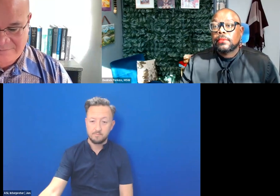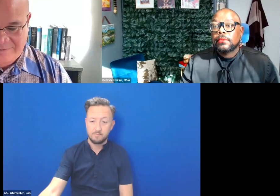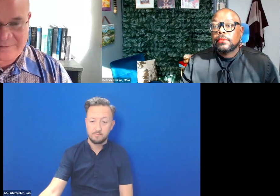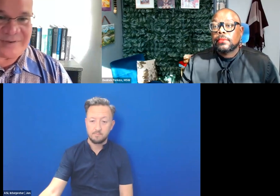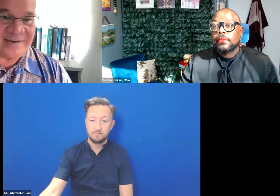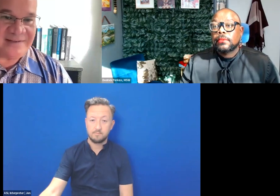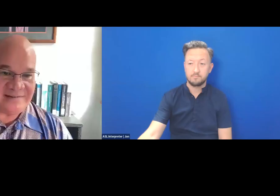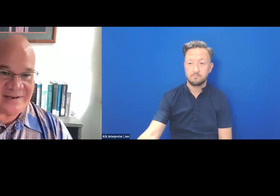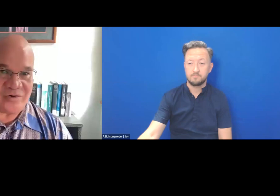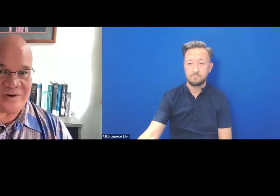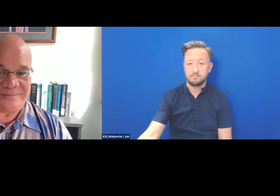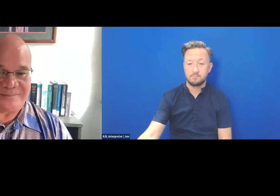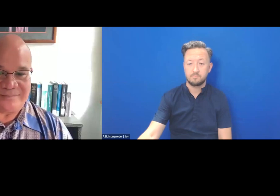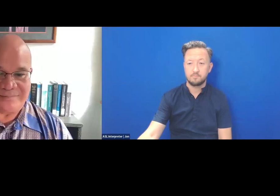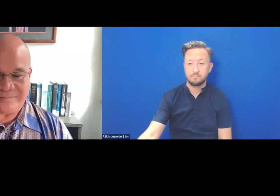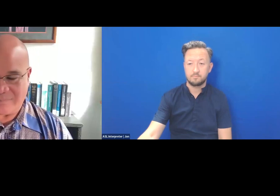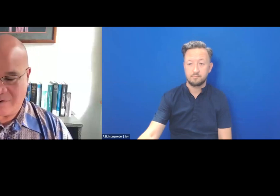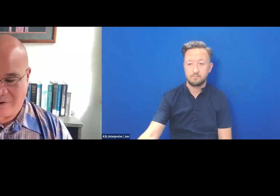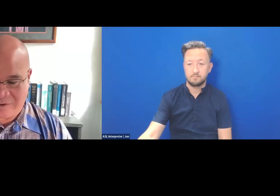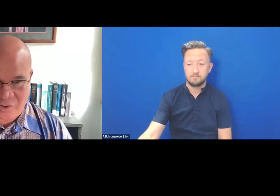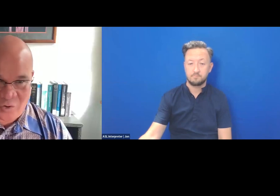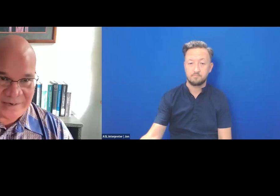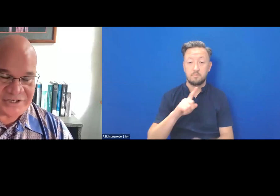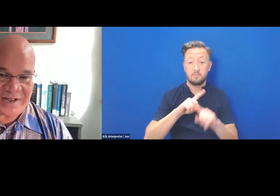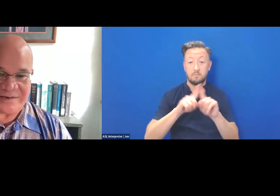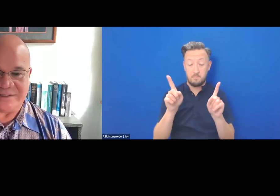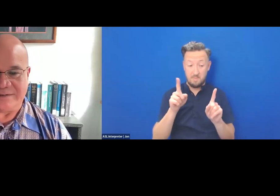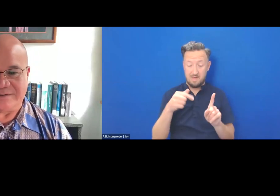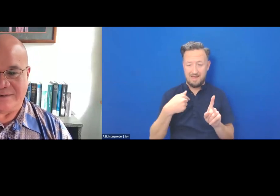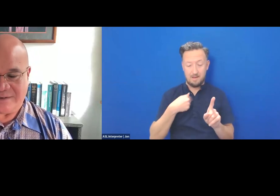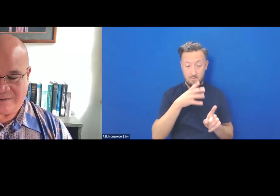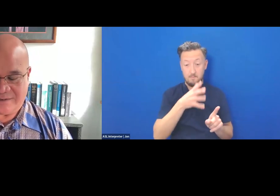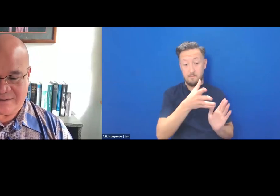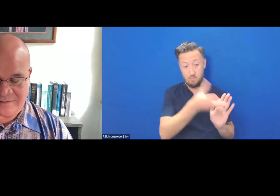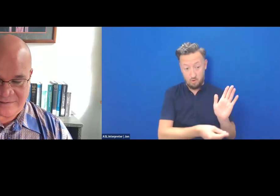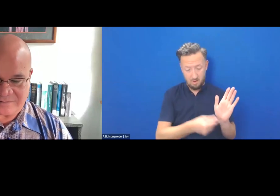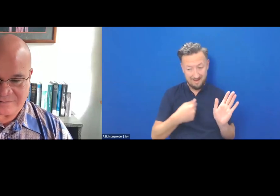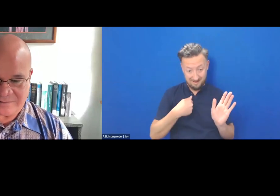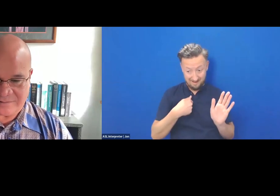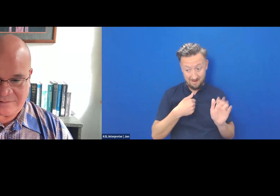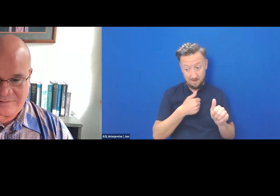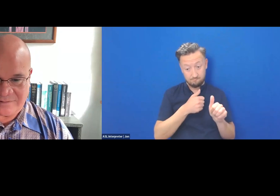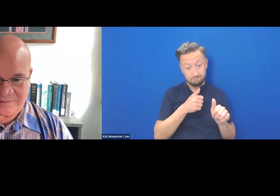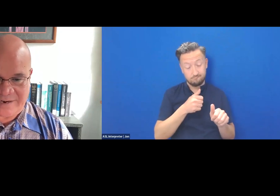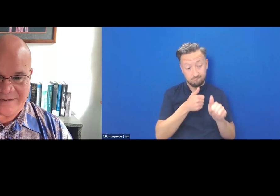passed. But I didn't take her up on knowing my genealogy until